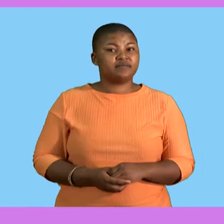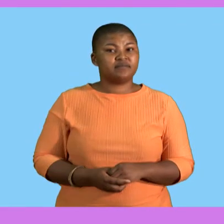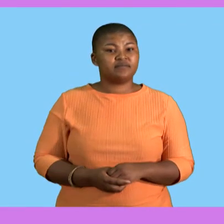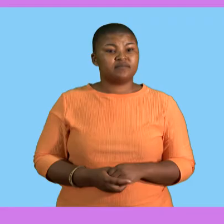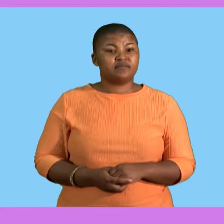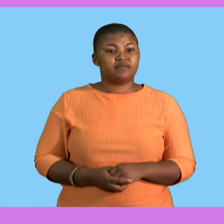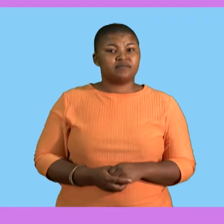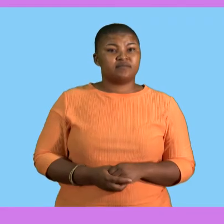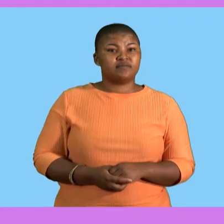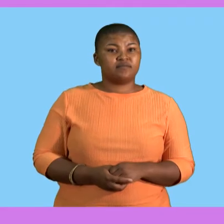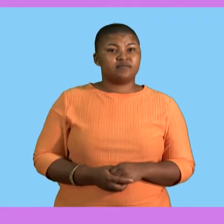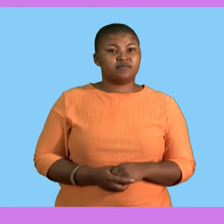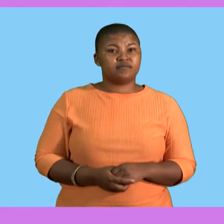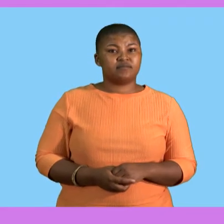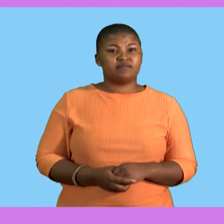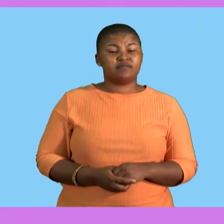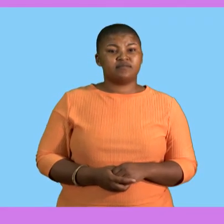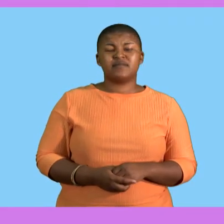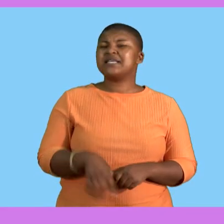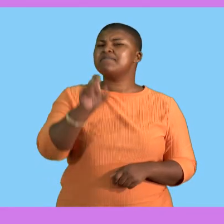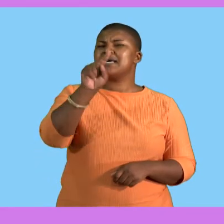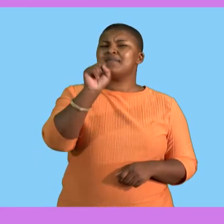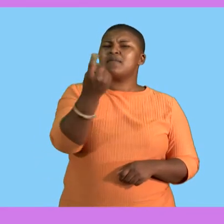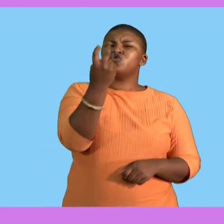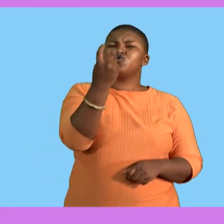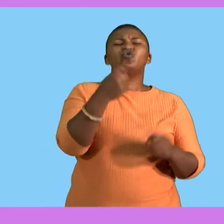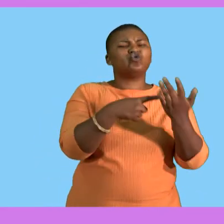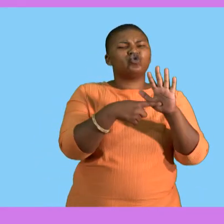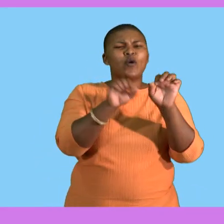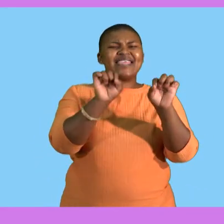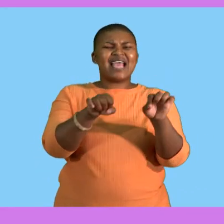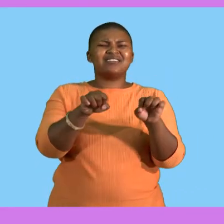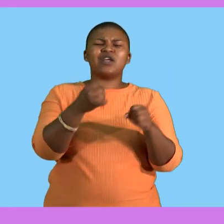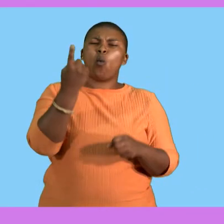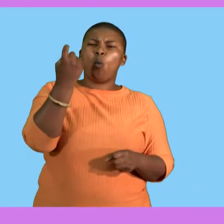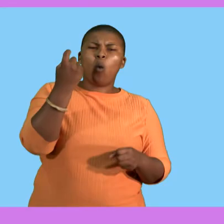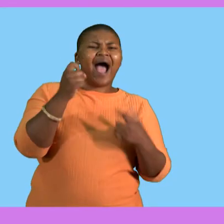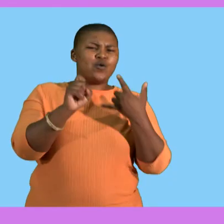left is those two. It shows us that even though